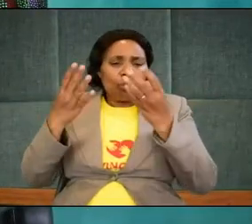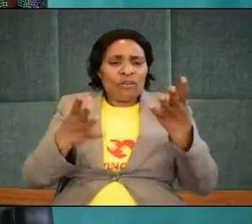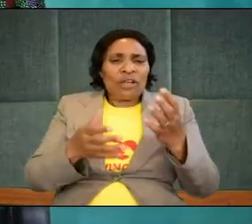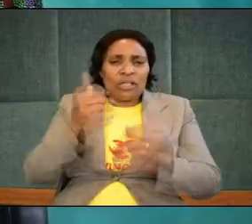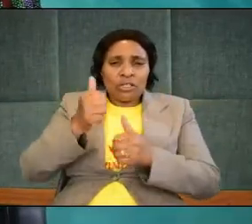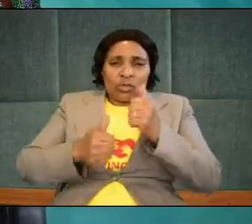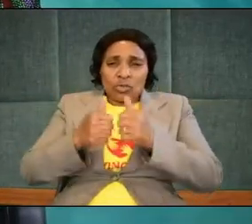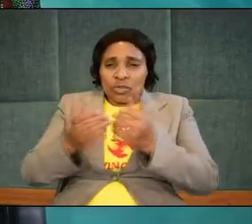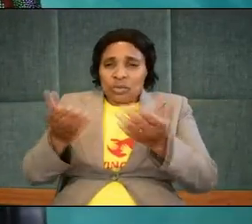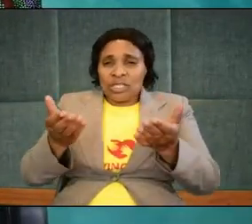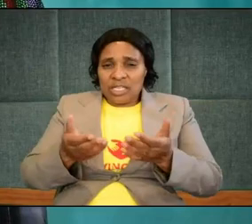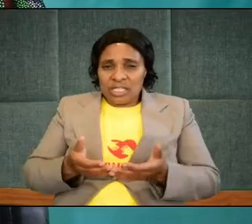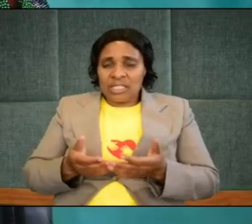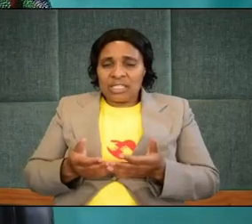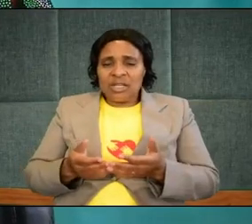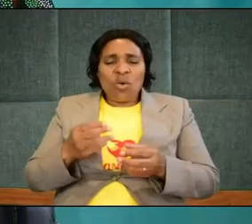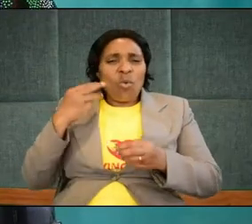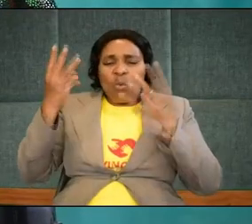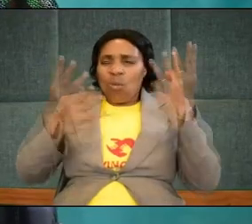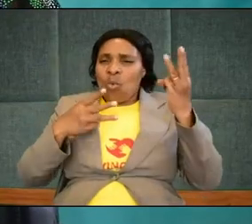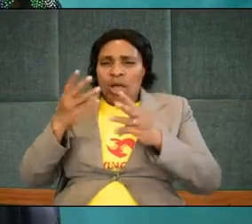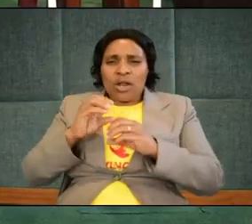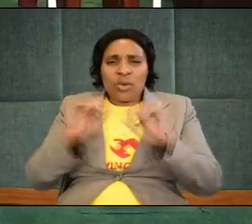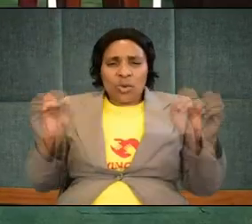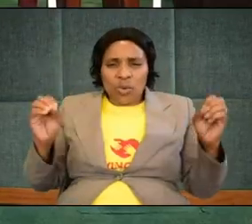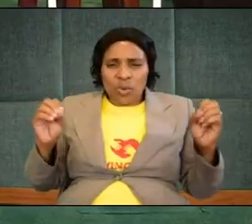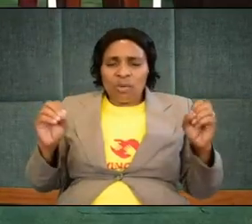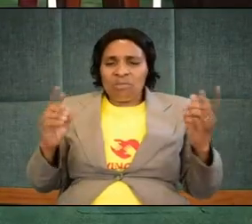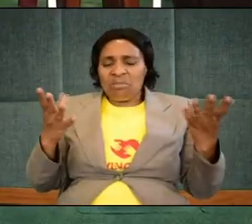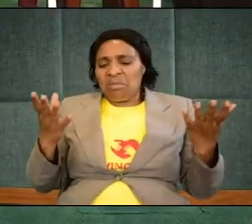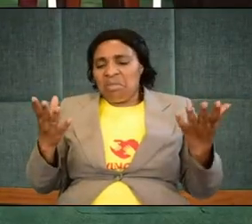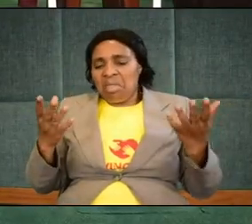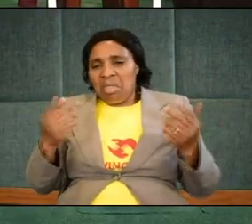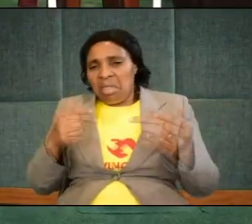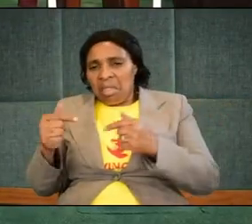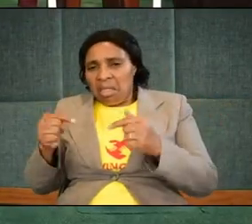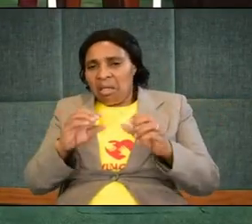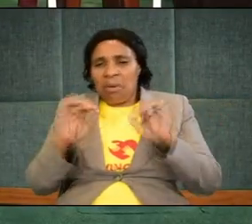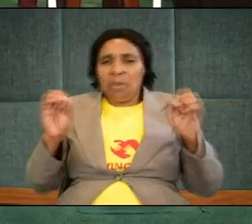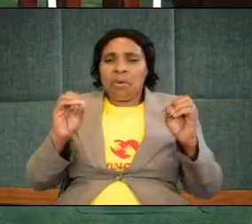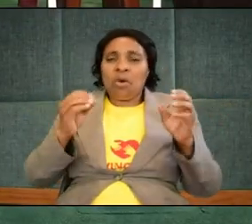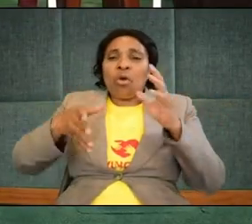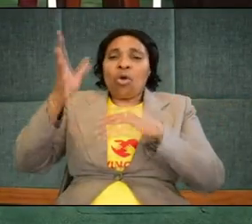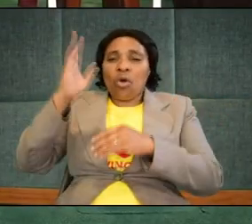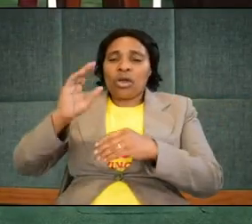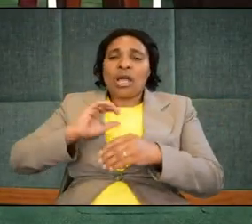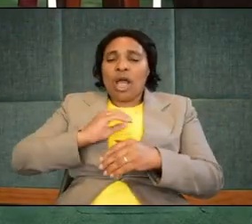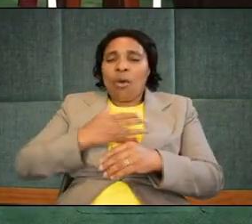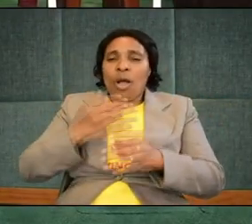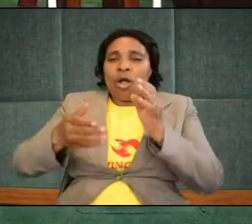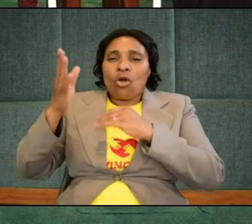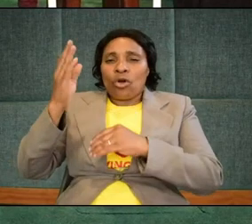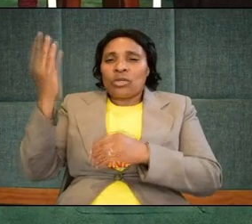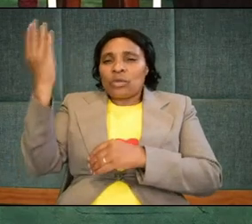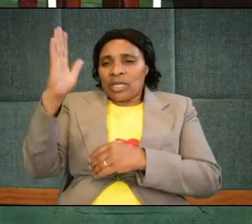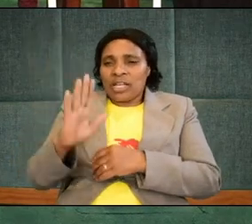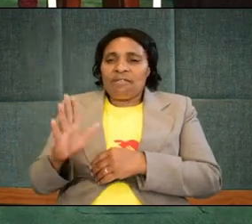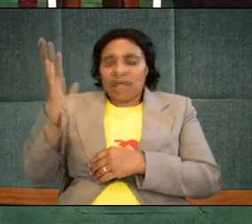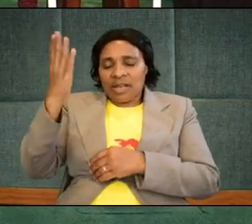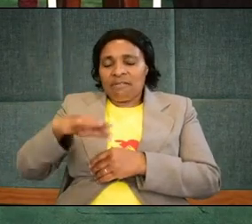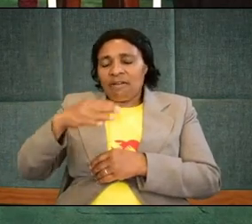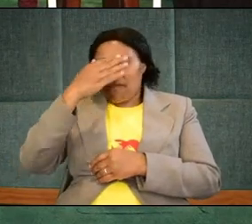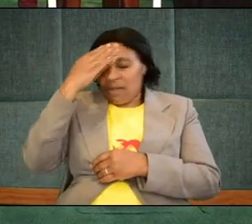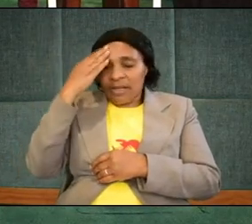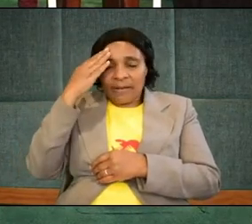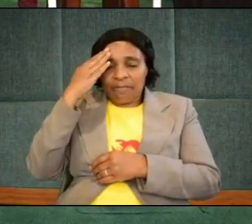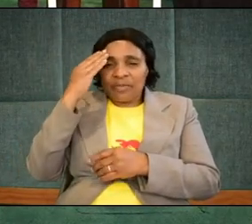we need, and we need not worry or fret, for our God is a God who will never forget. Amen. God